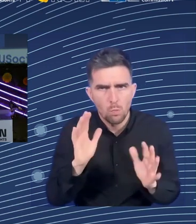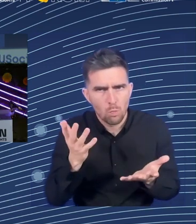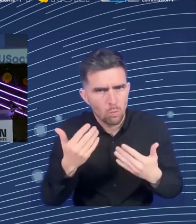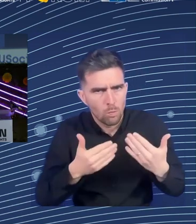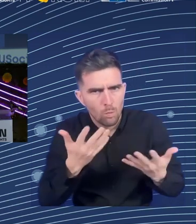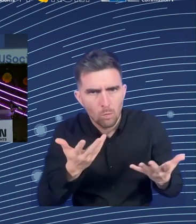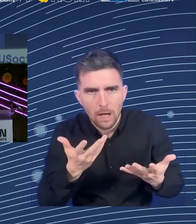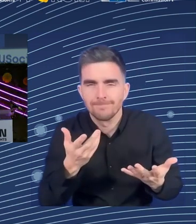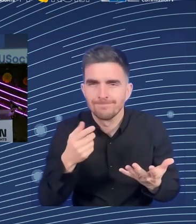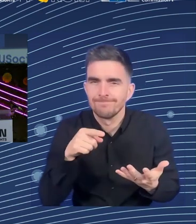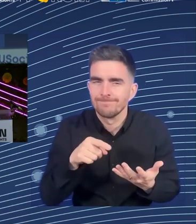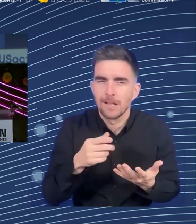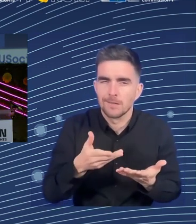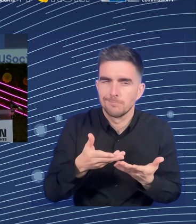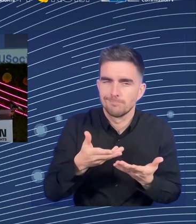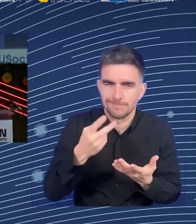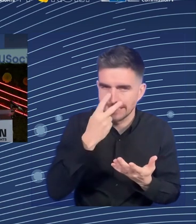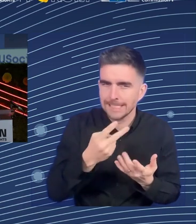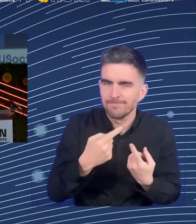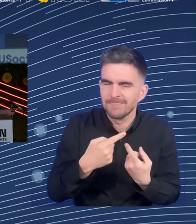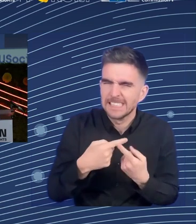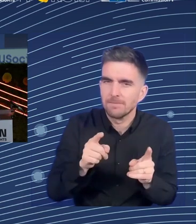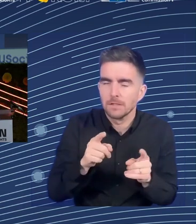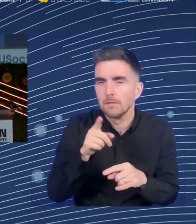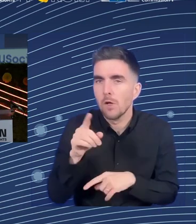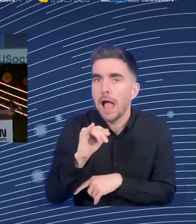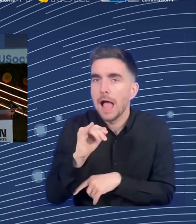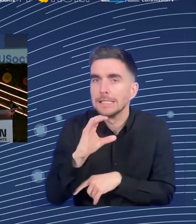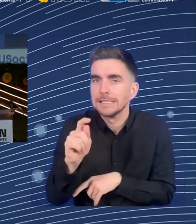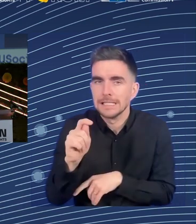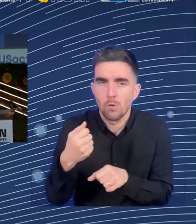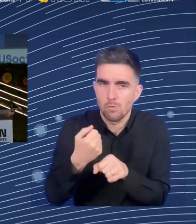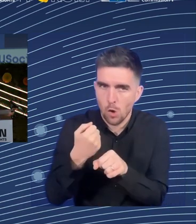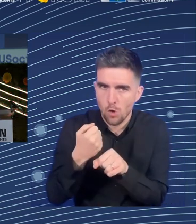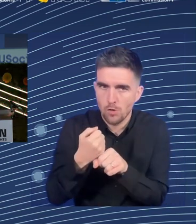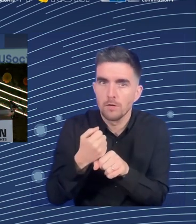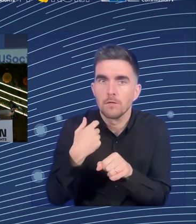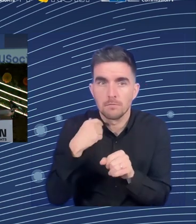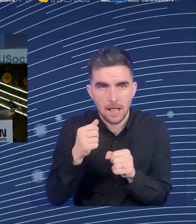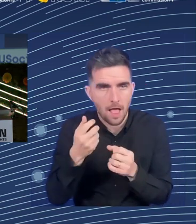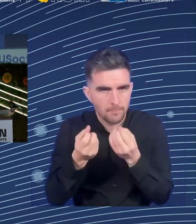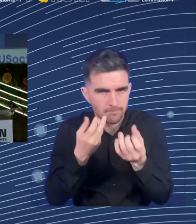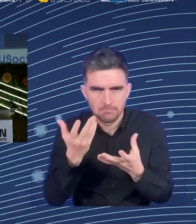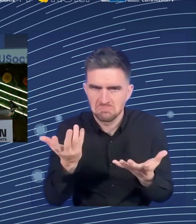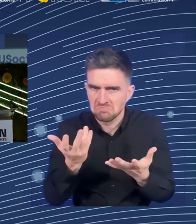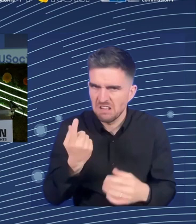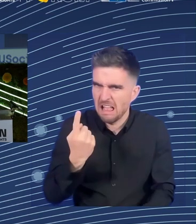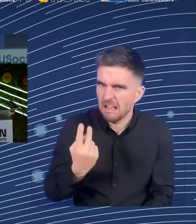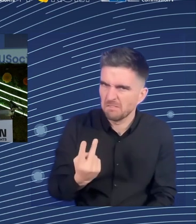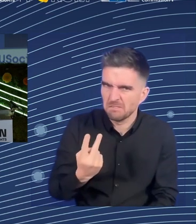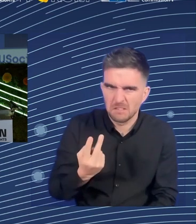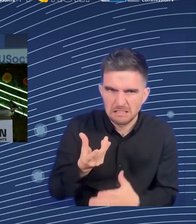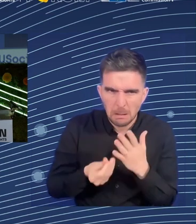I want to highlight is that the differences in the fields of education that men and women